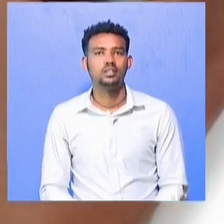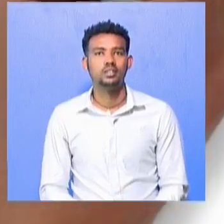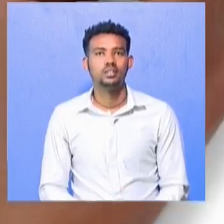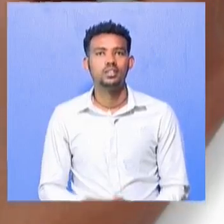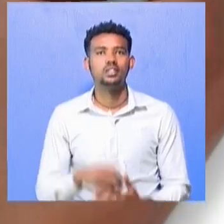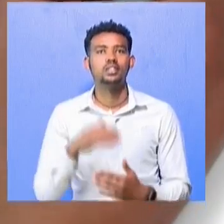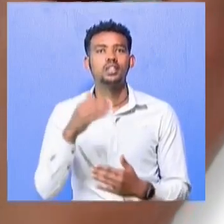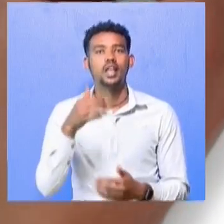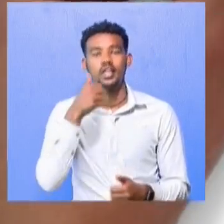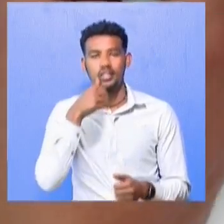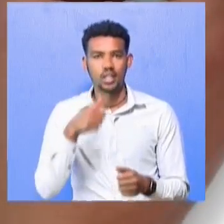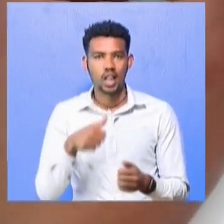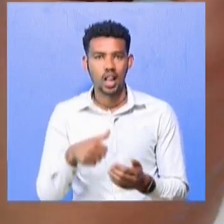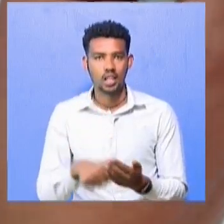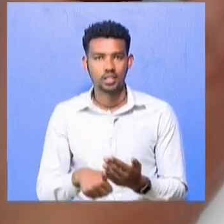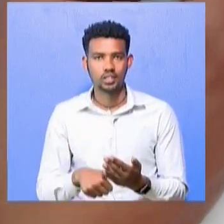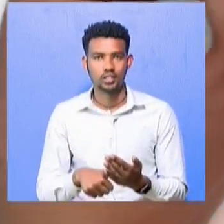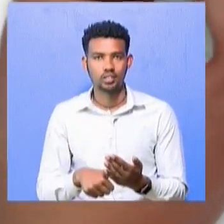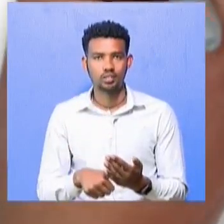letter.